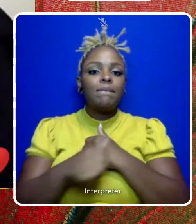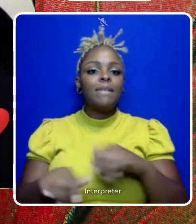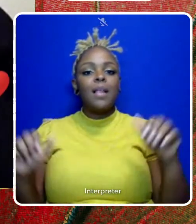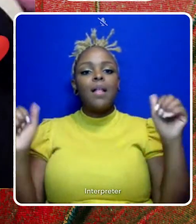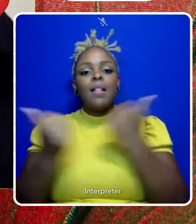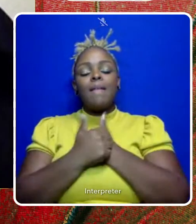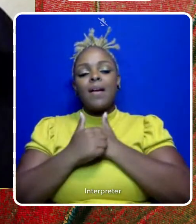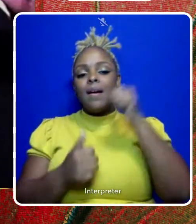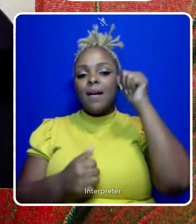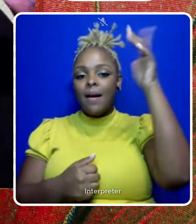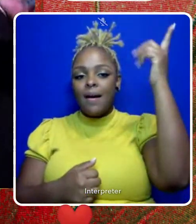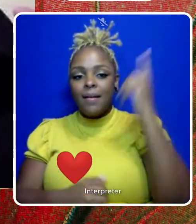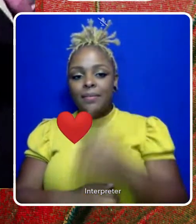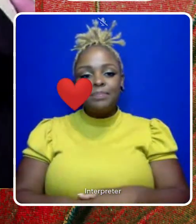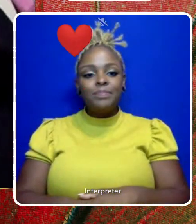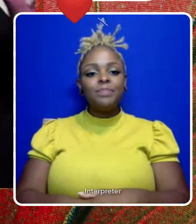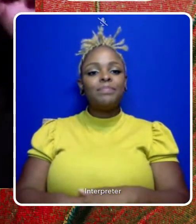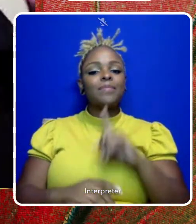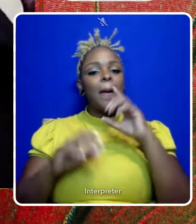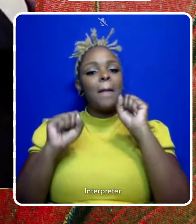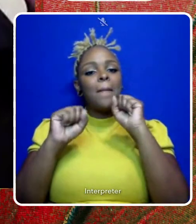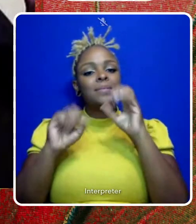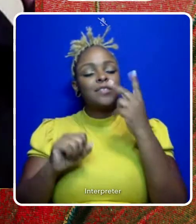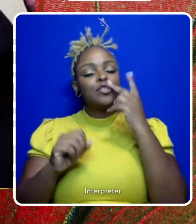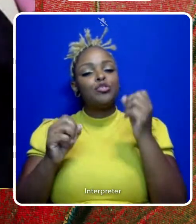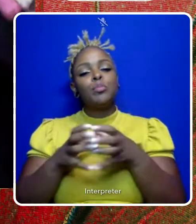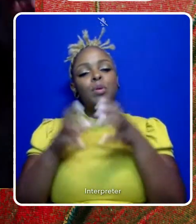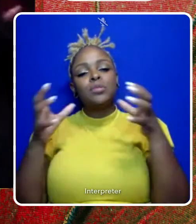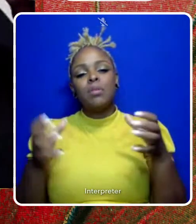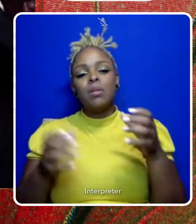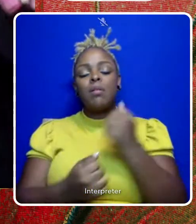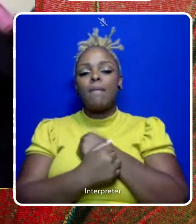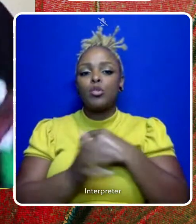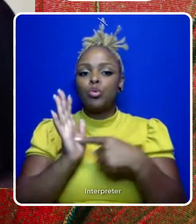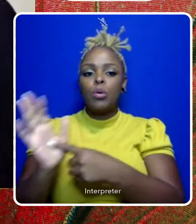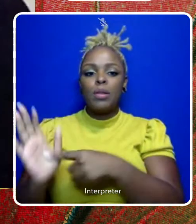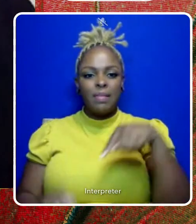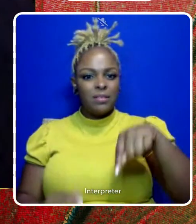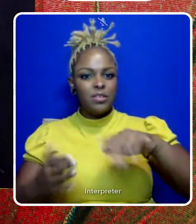Like the love shown in this poetry community is so amazing. You know, like